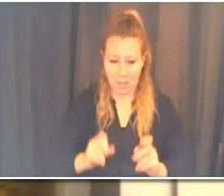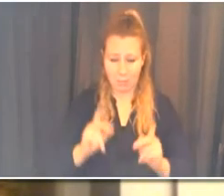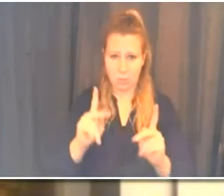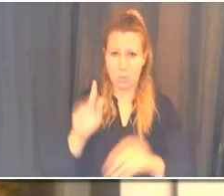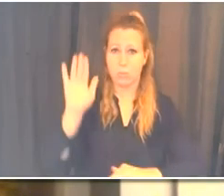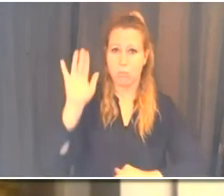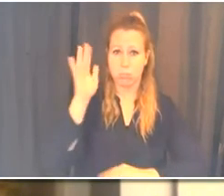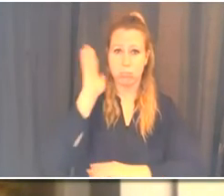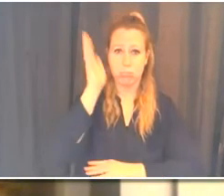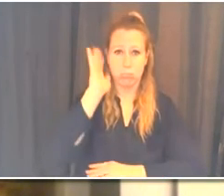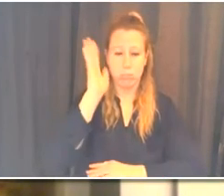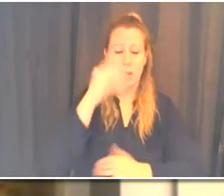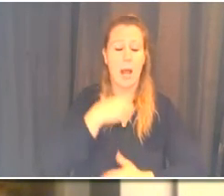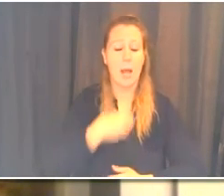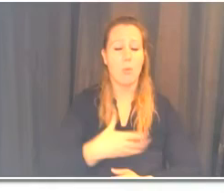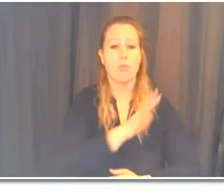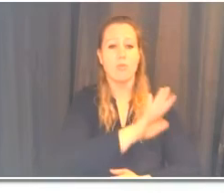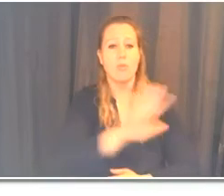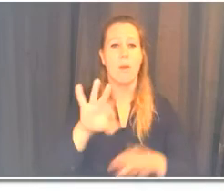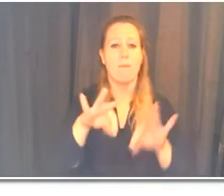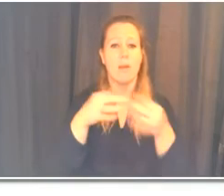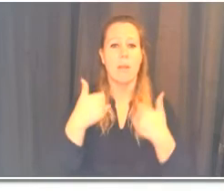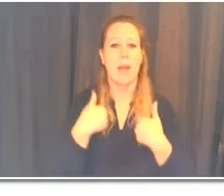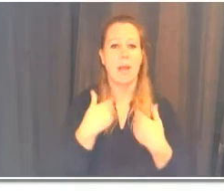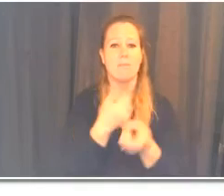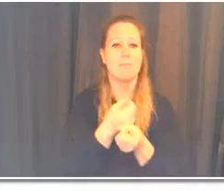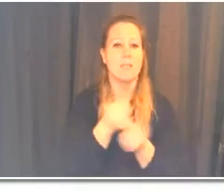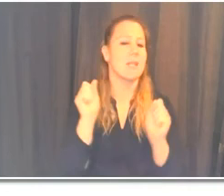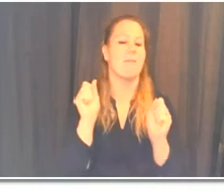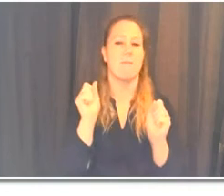Council again go